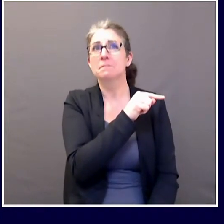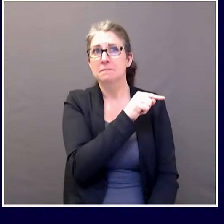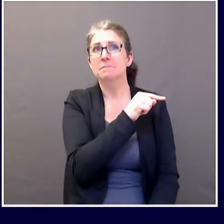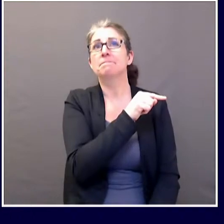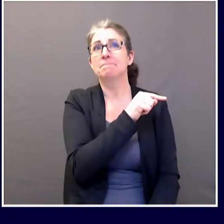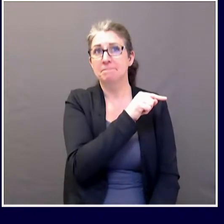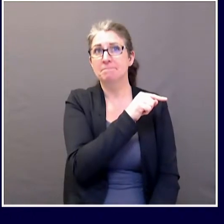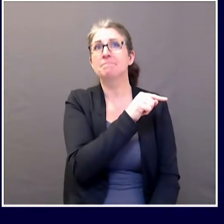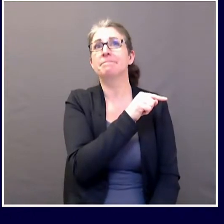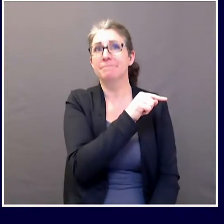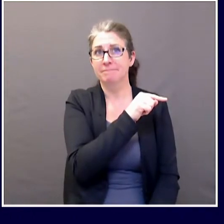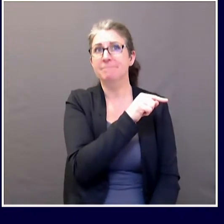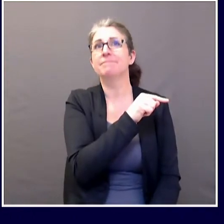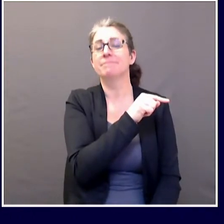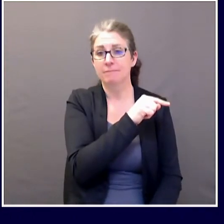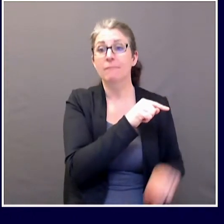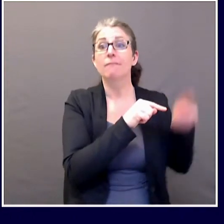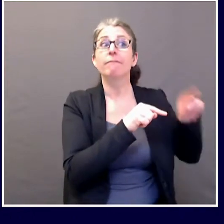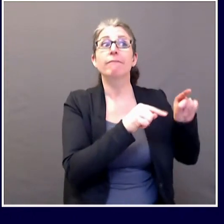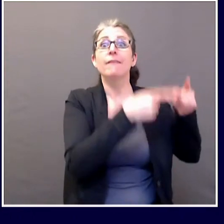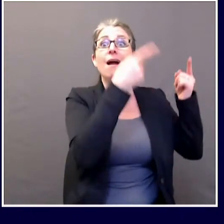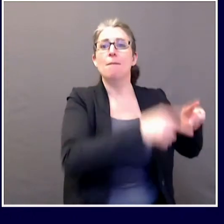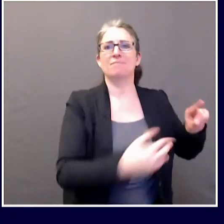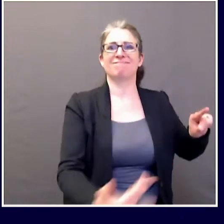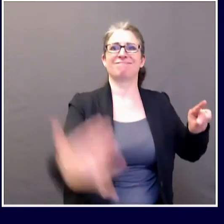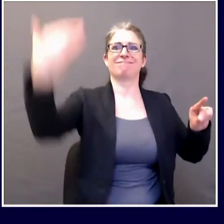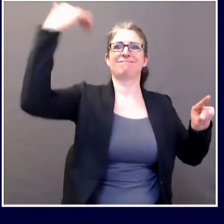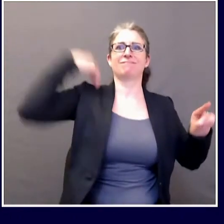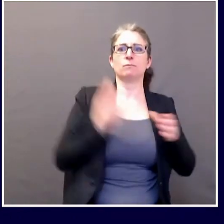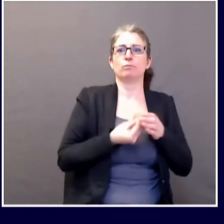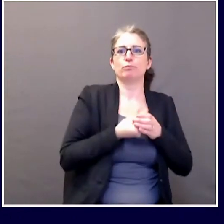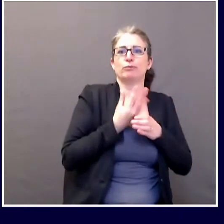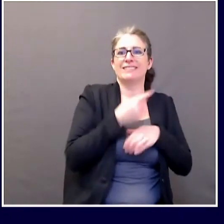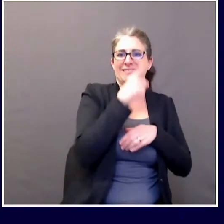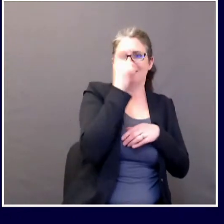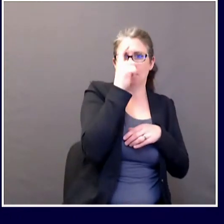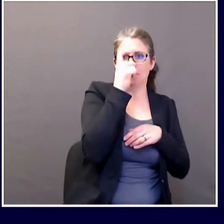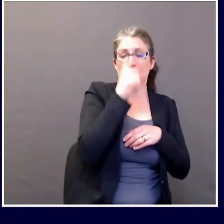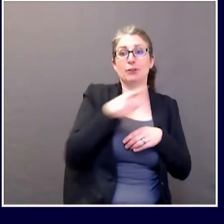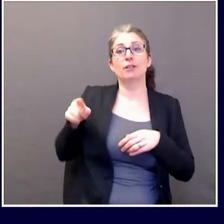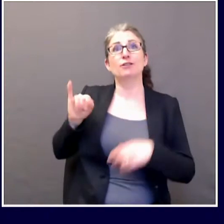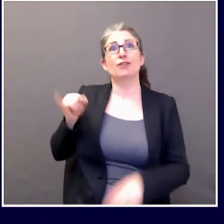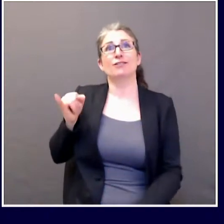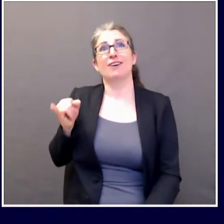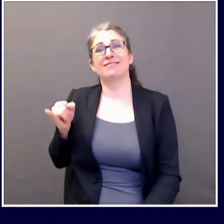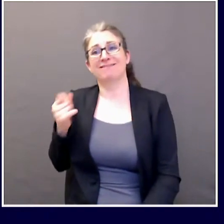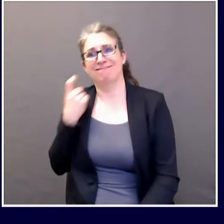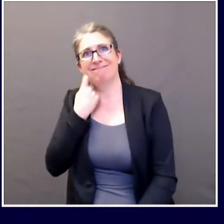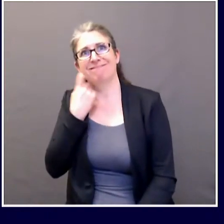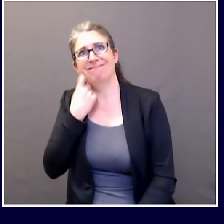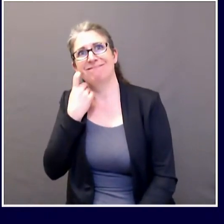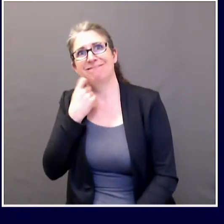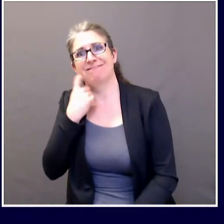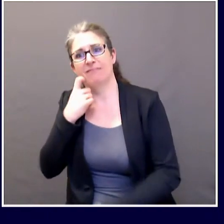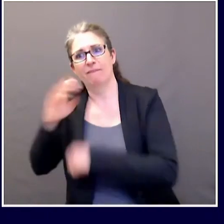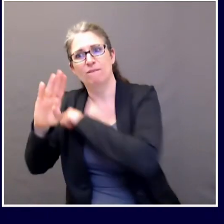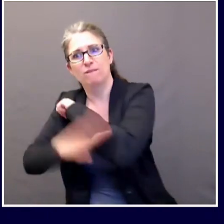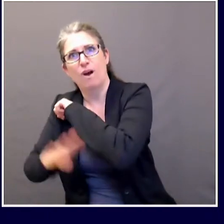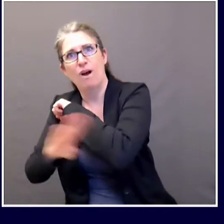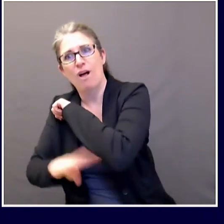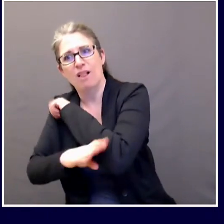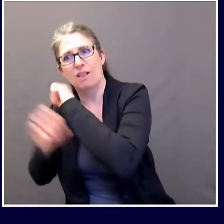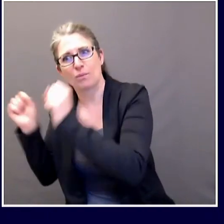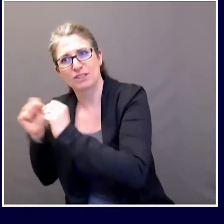variants have now come up. For example, South Africa. All of that suggests that the vaccine,